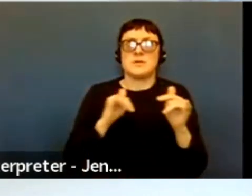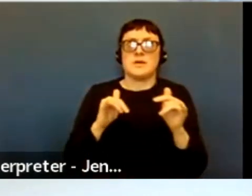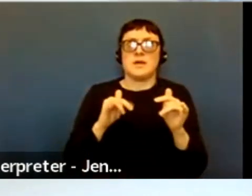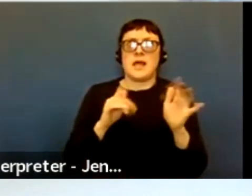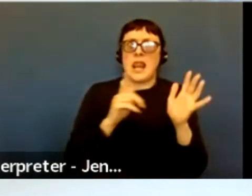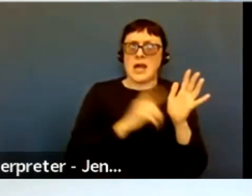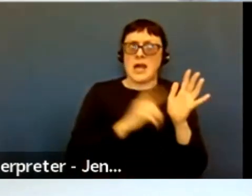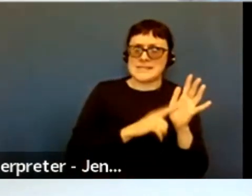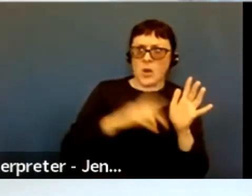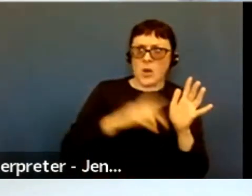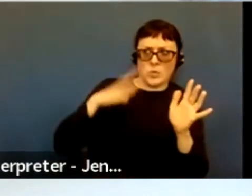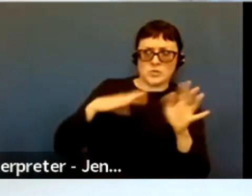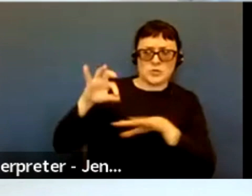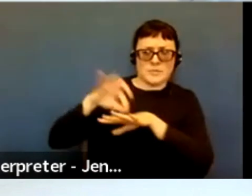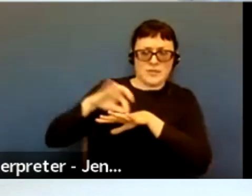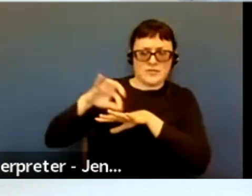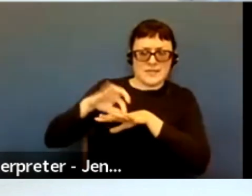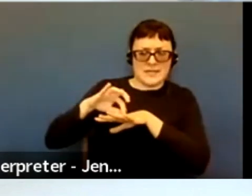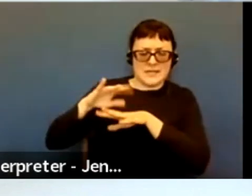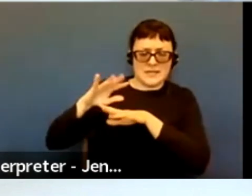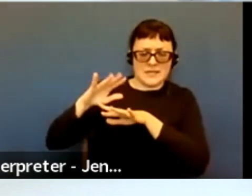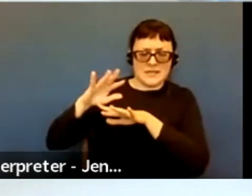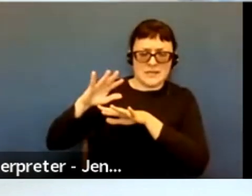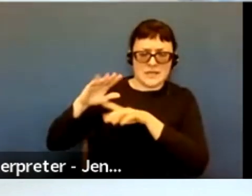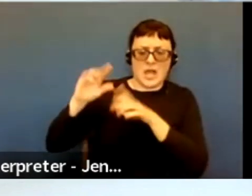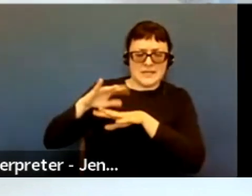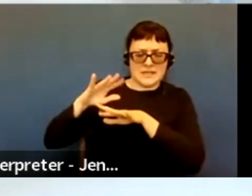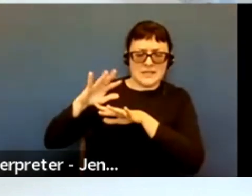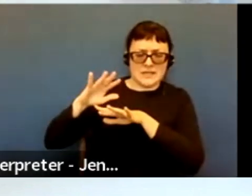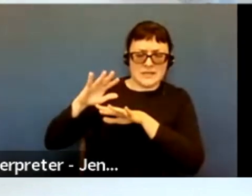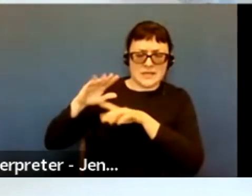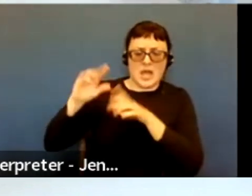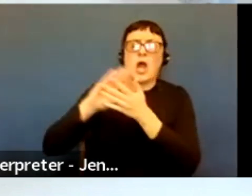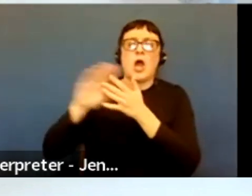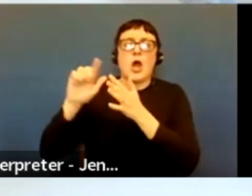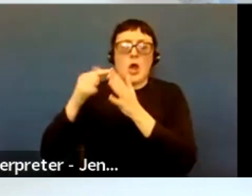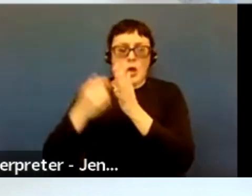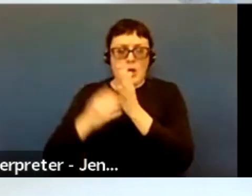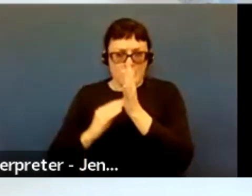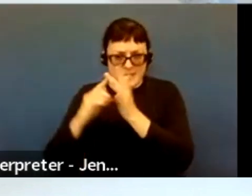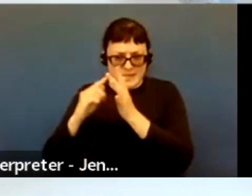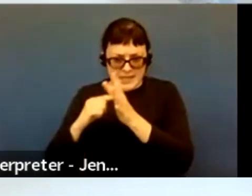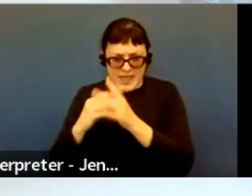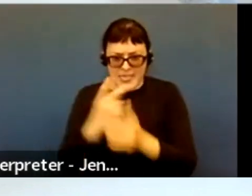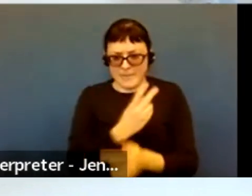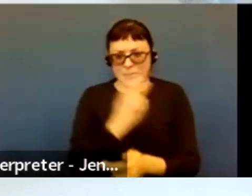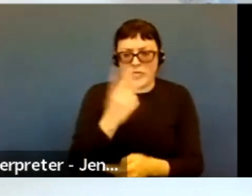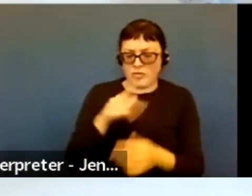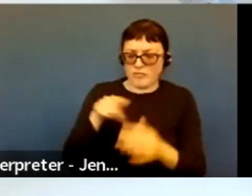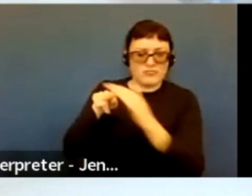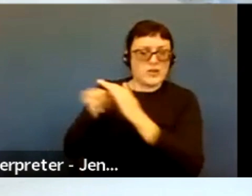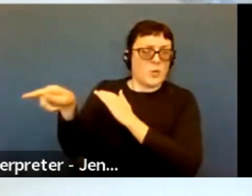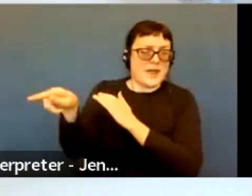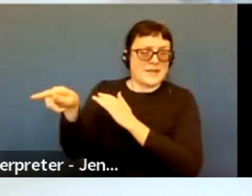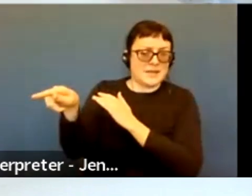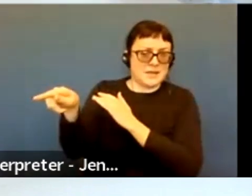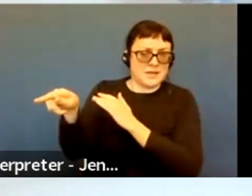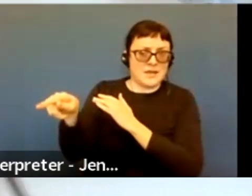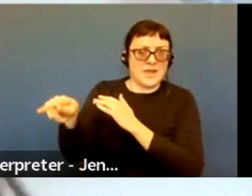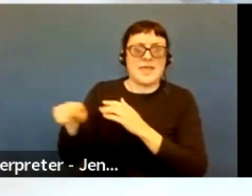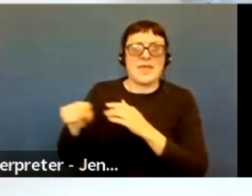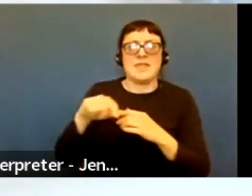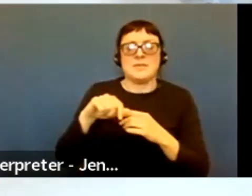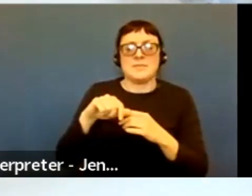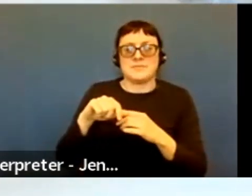Who is it? Which way is around is it? Is it Lysander who wants to marry Hermia, and they're the ones who run away, and Demetrius,